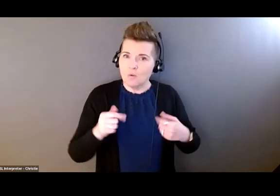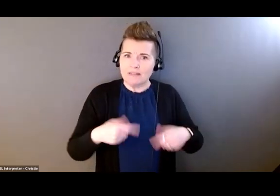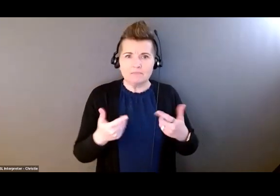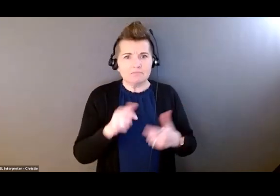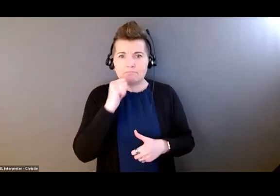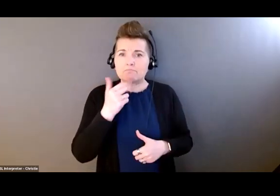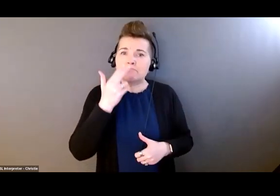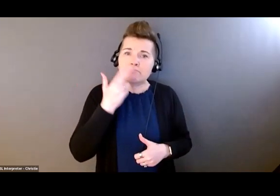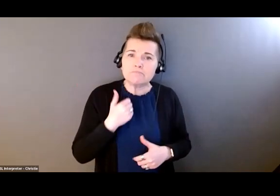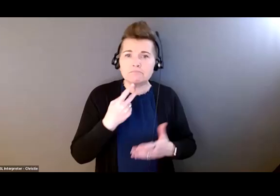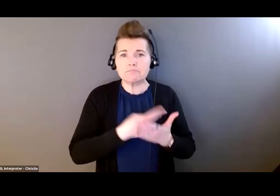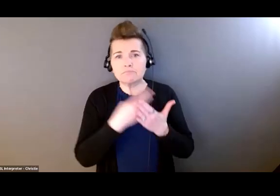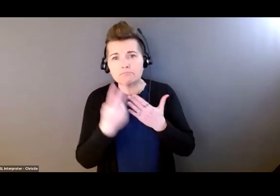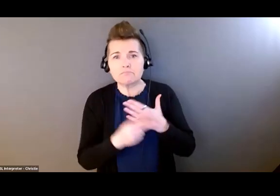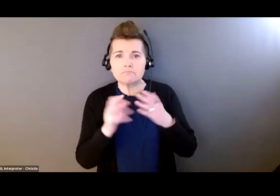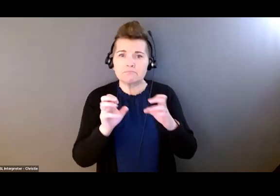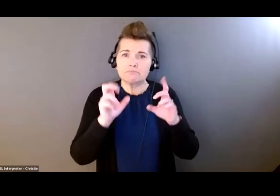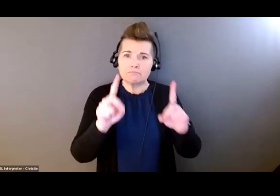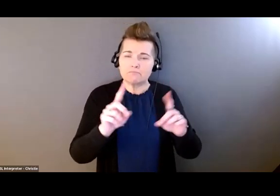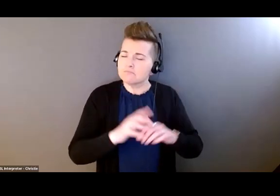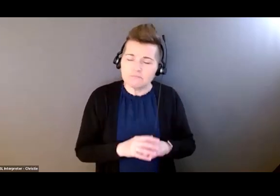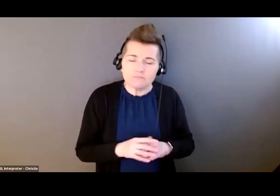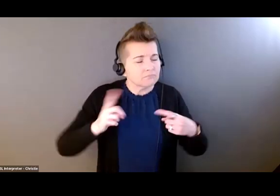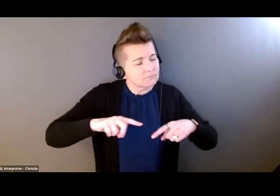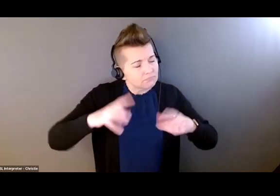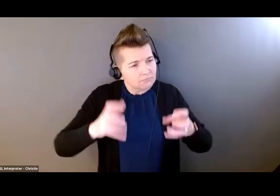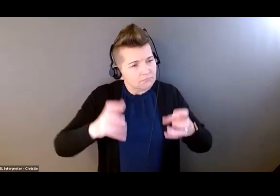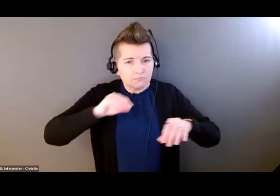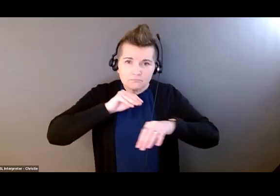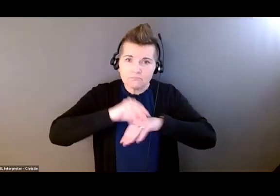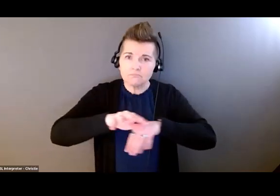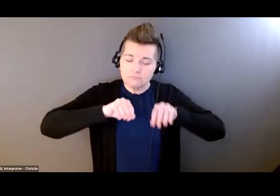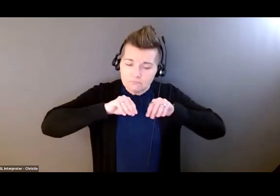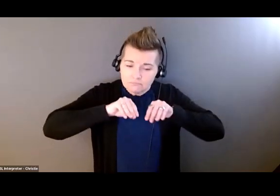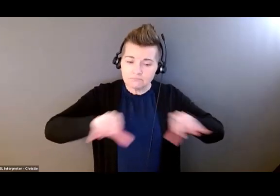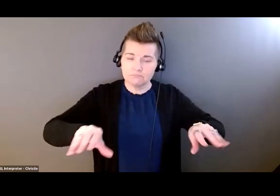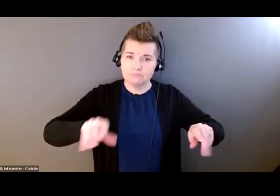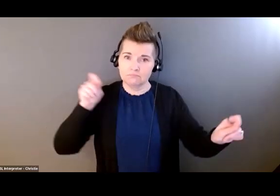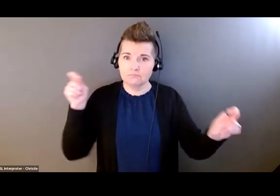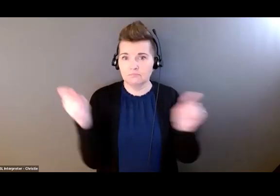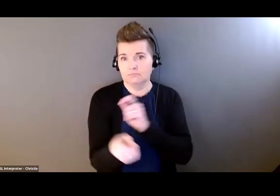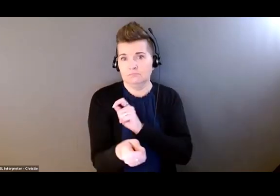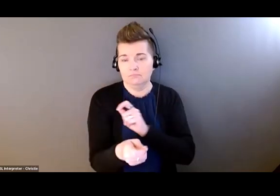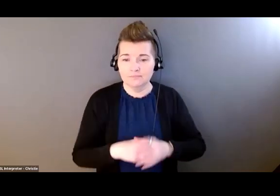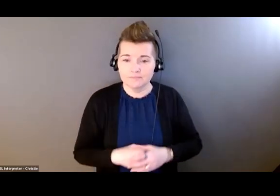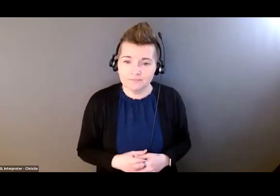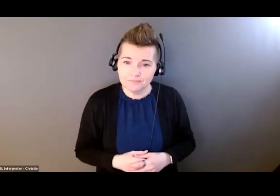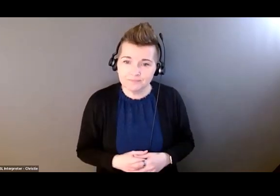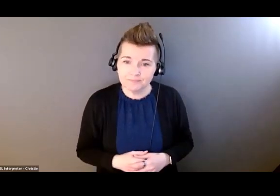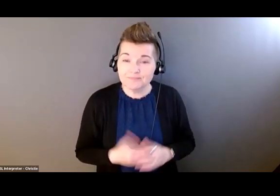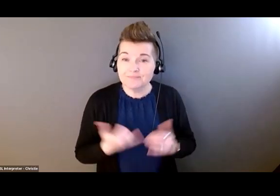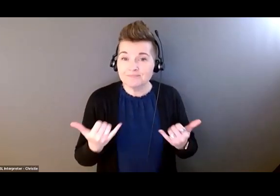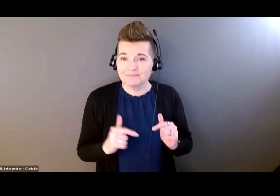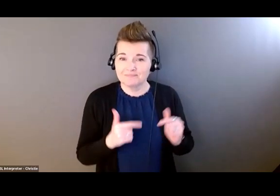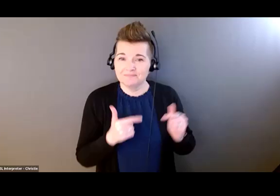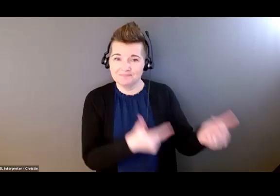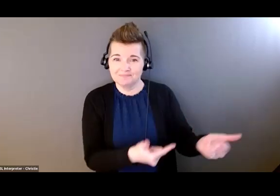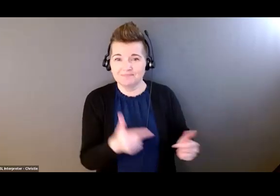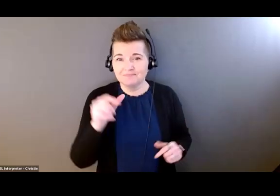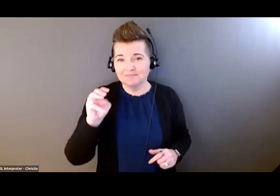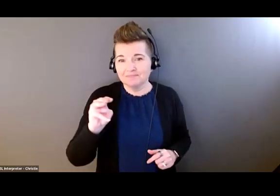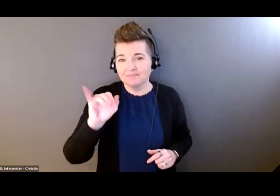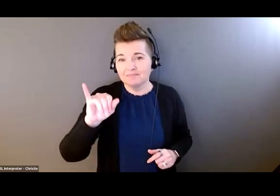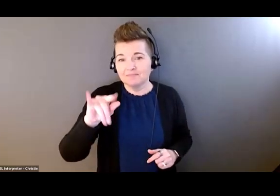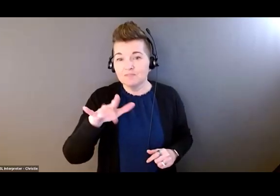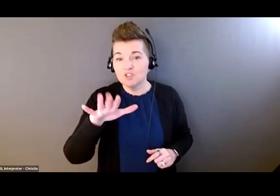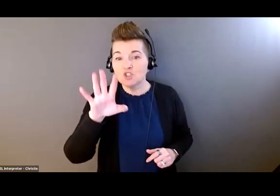anti-oppressive approaches. It helped us see this not as like a small program in Edmonton in this little house, but of a larger movement.